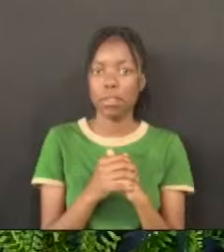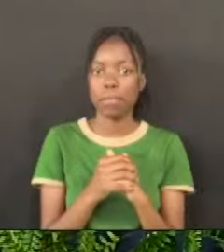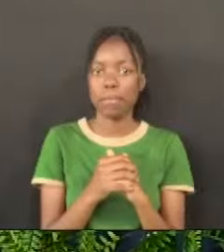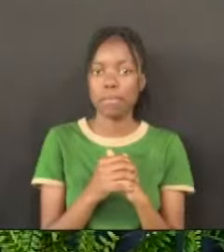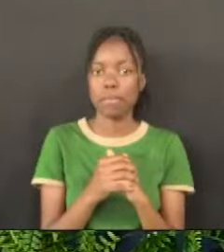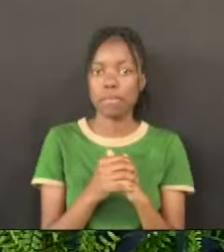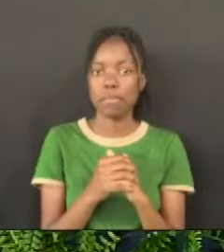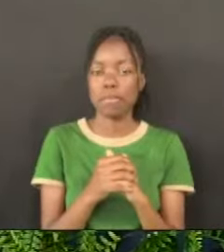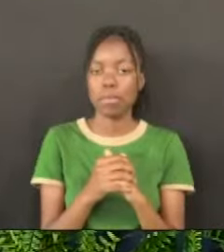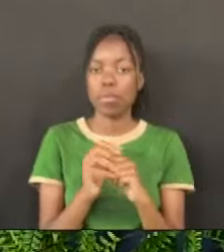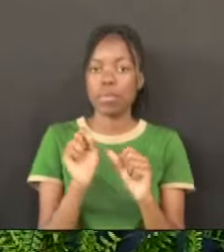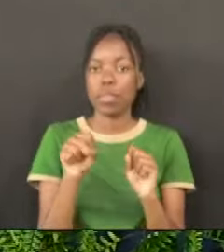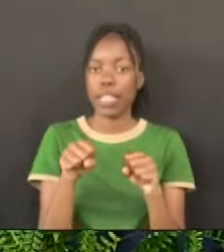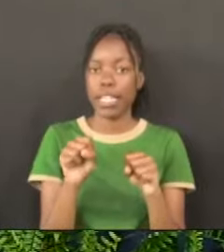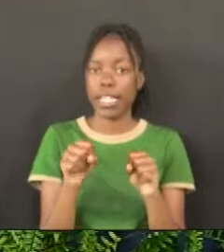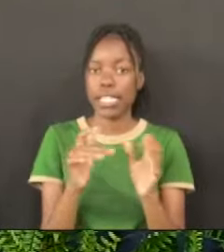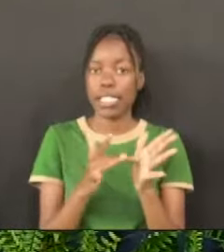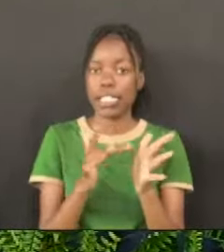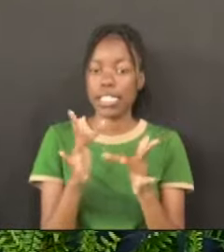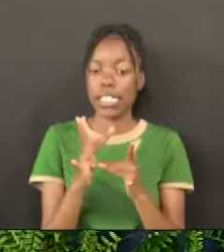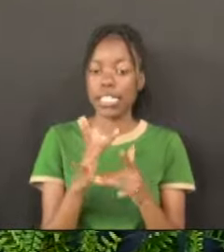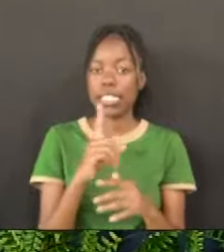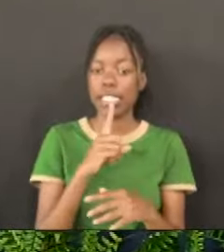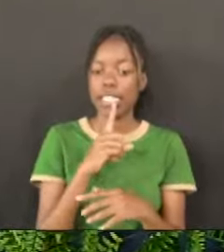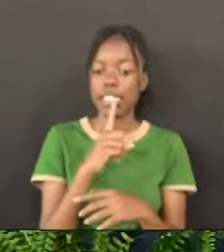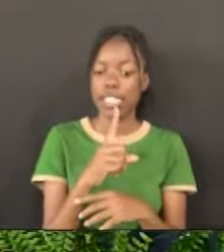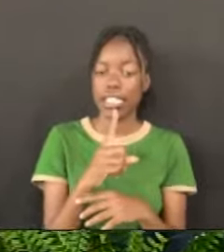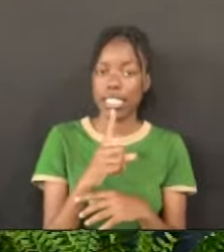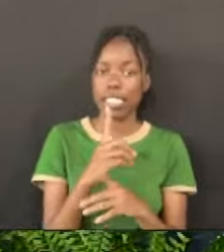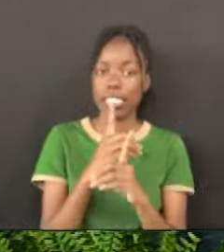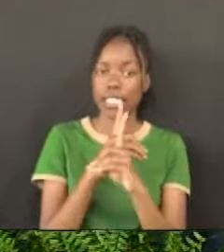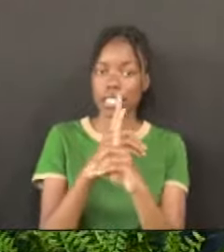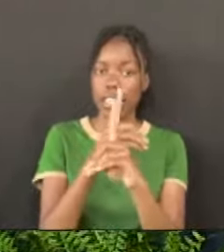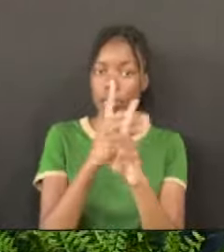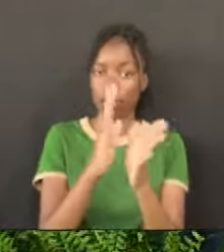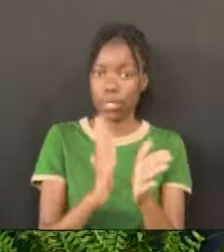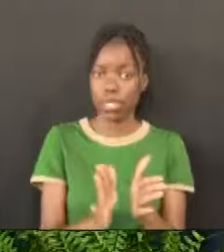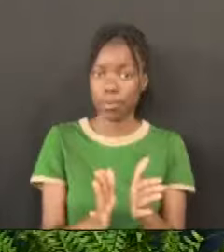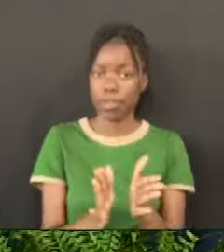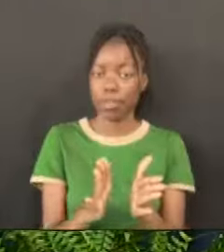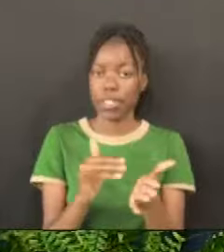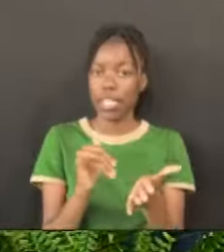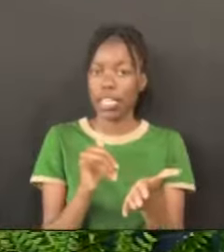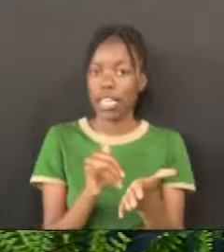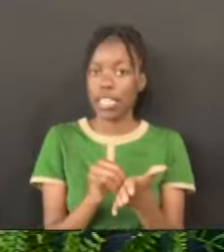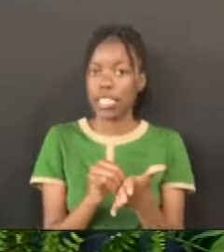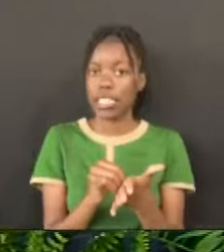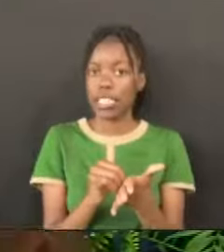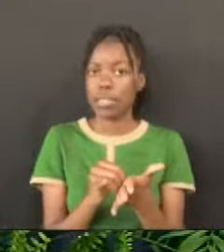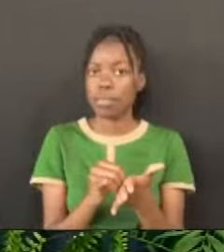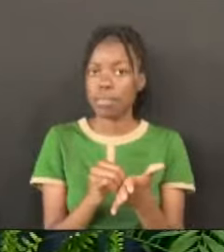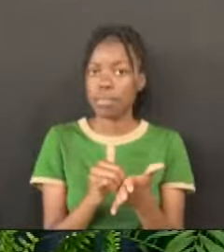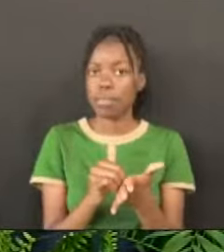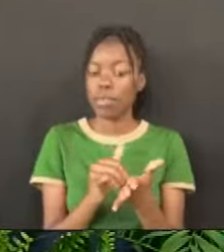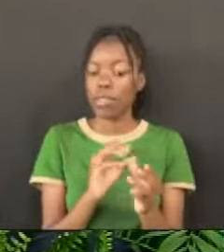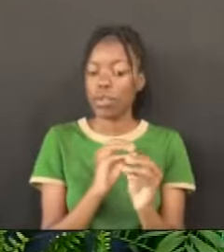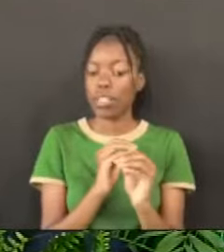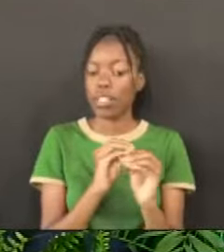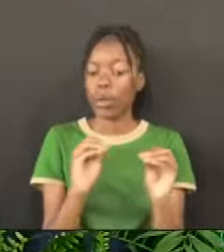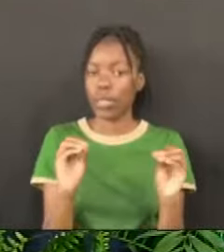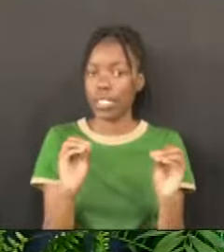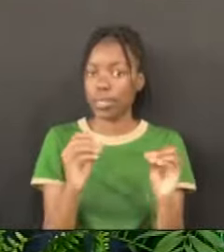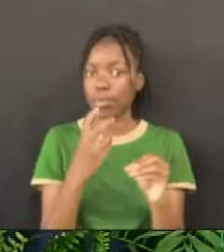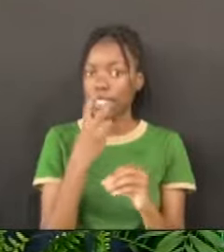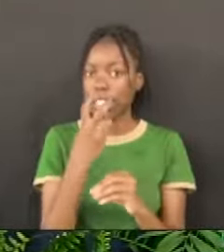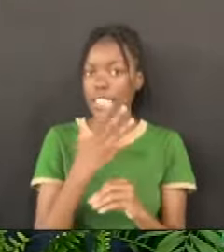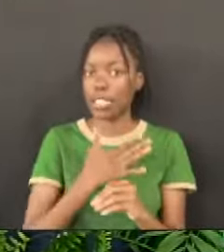Yes, Jesus is telling his disciples that although you will not see me again,